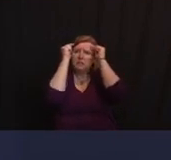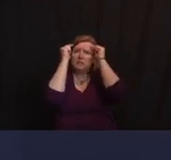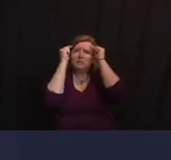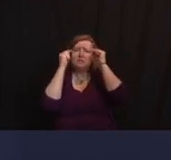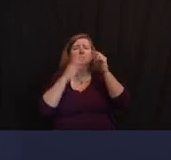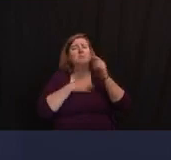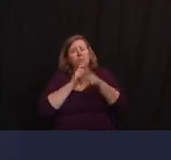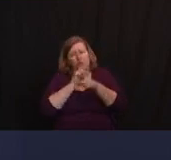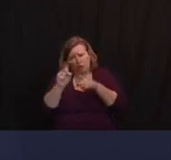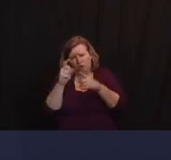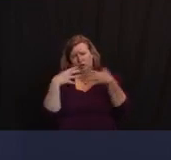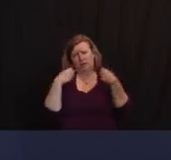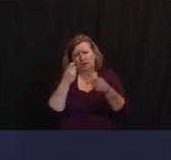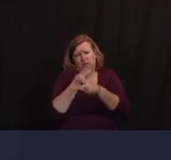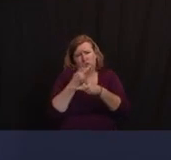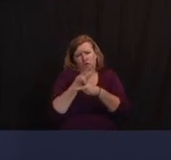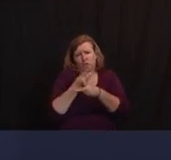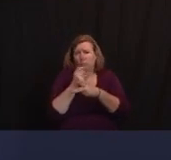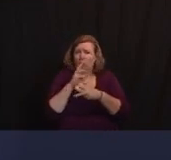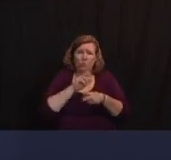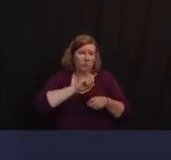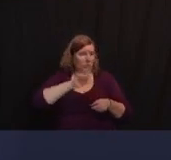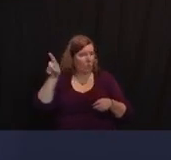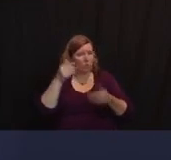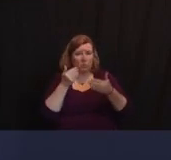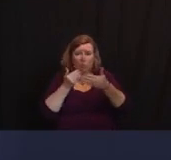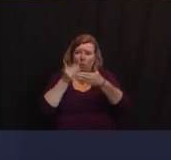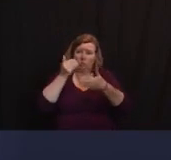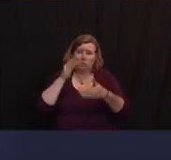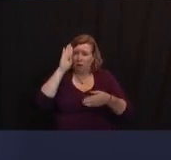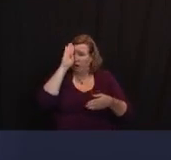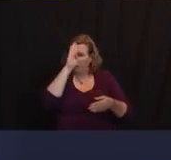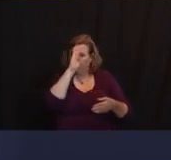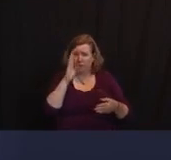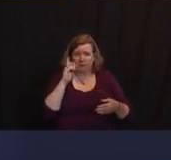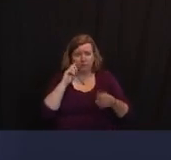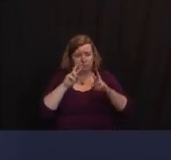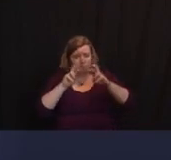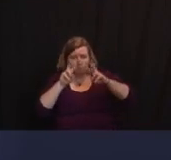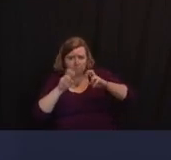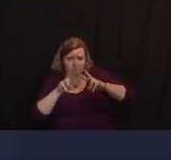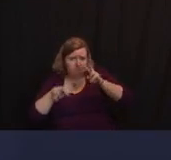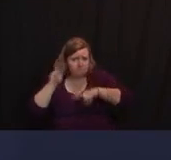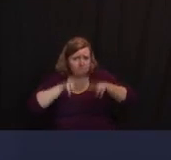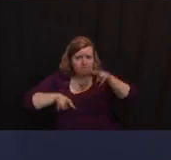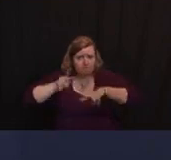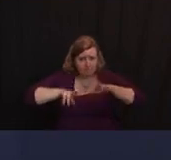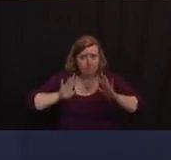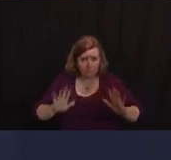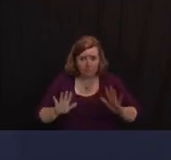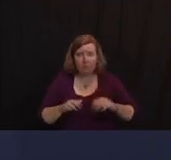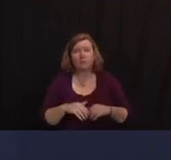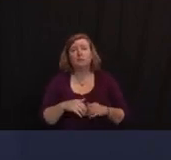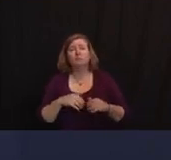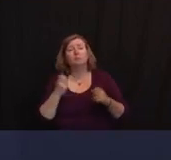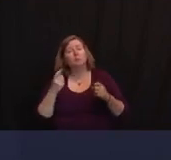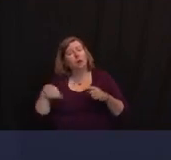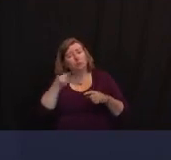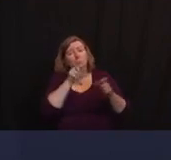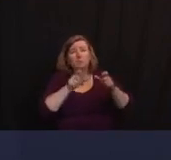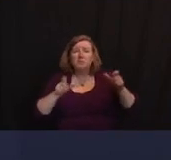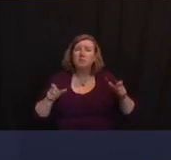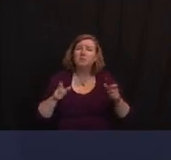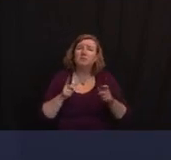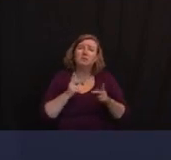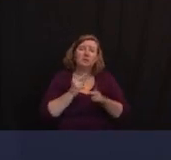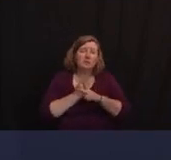healthcare provider or go to the nearest hospital to be assessed. We are encouraging residents to keep their